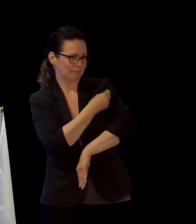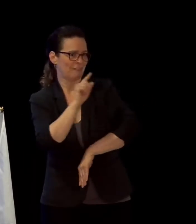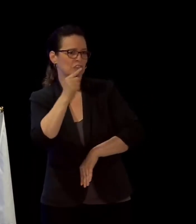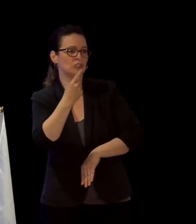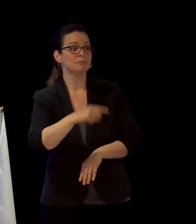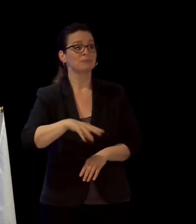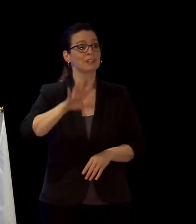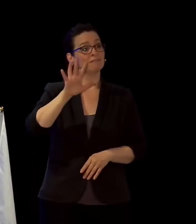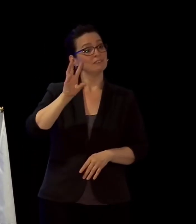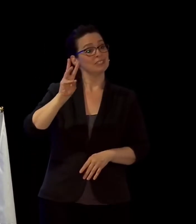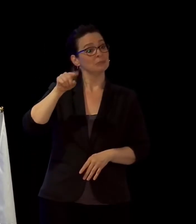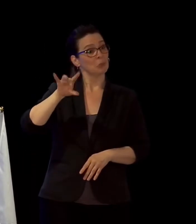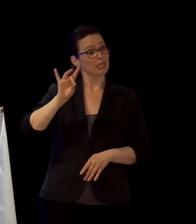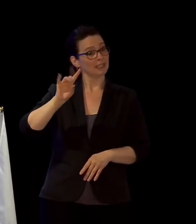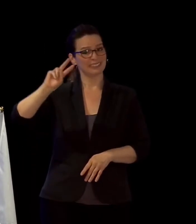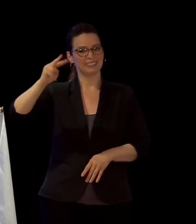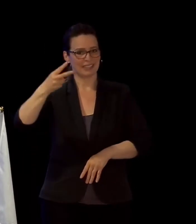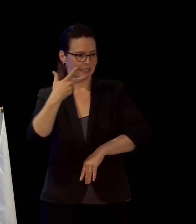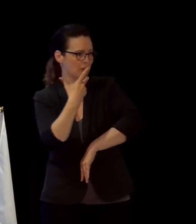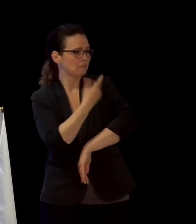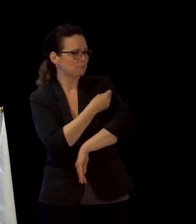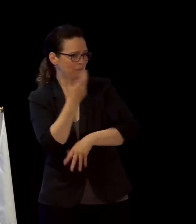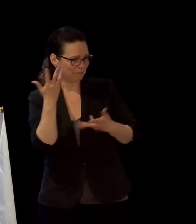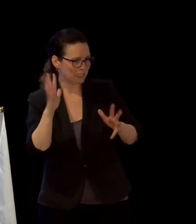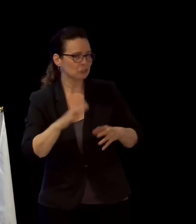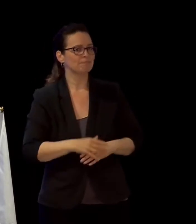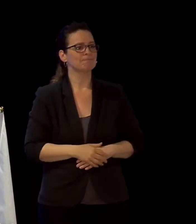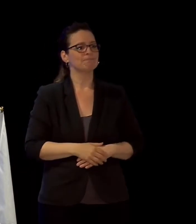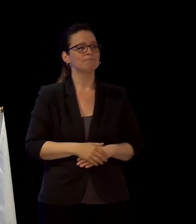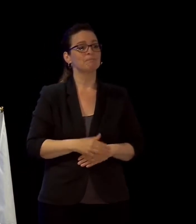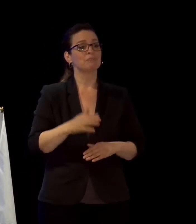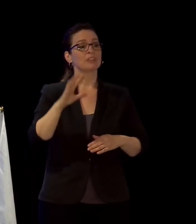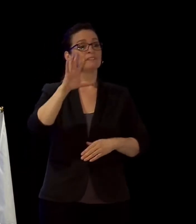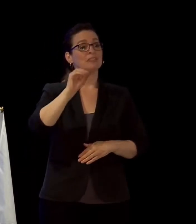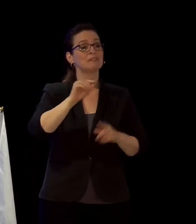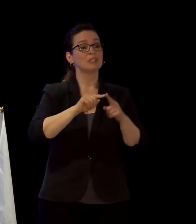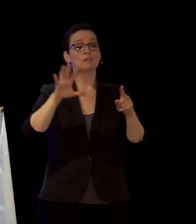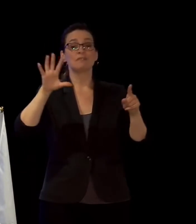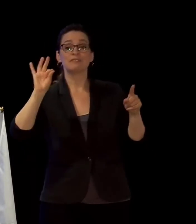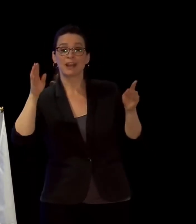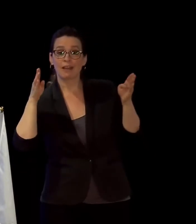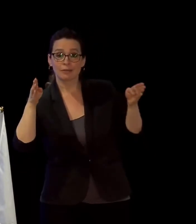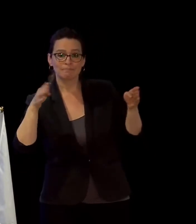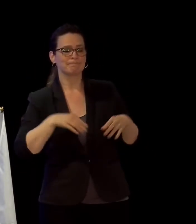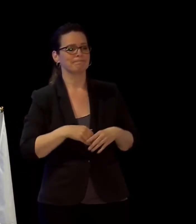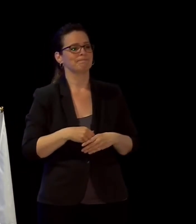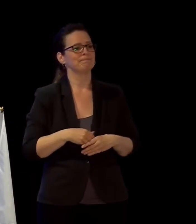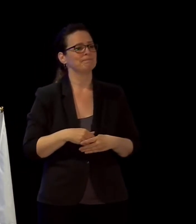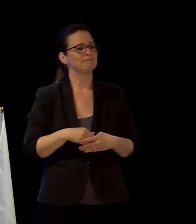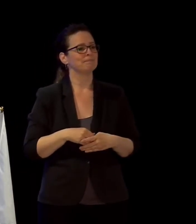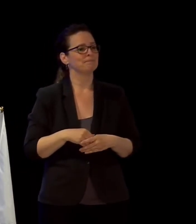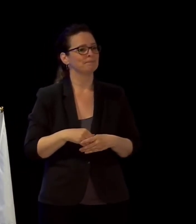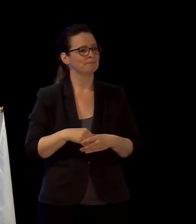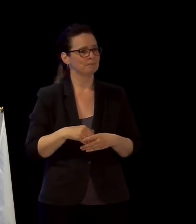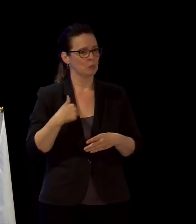56.8 completed series. 50 to 59, we've got some work to do here.